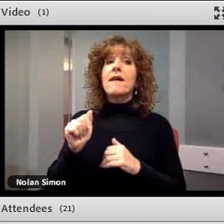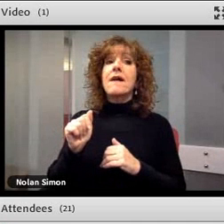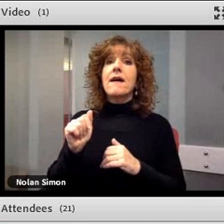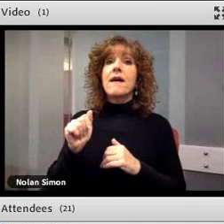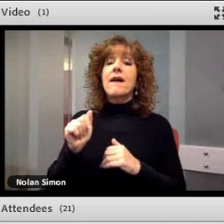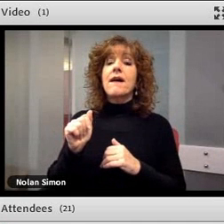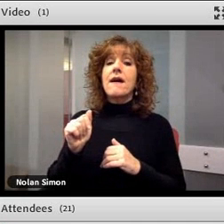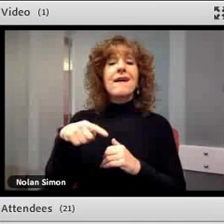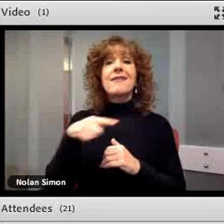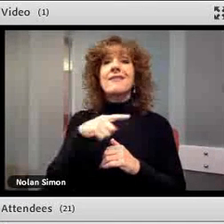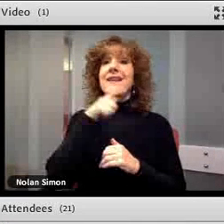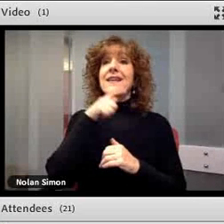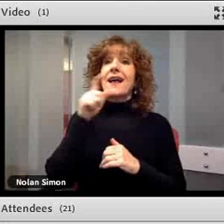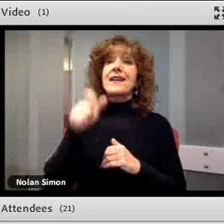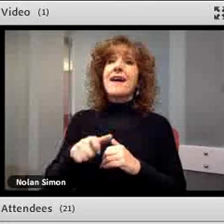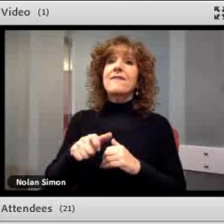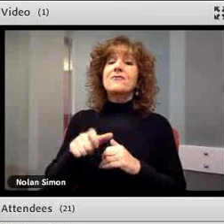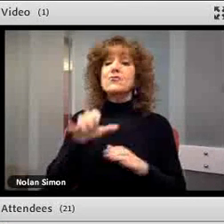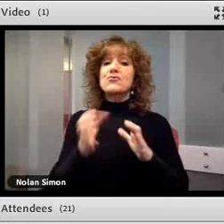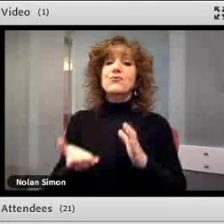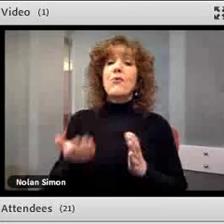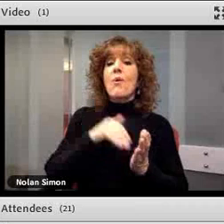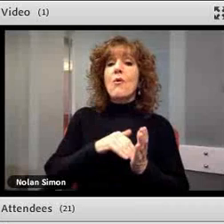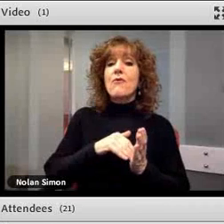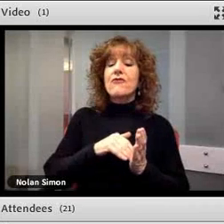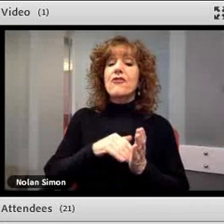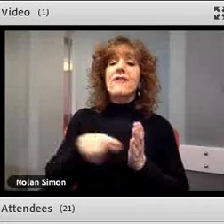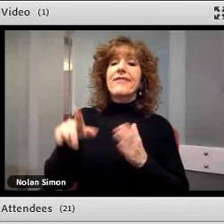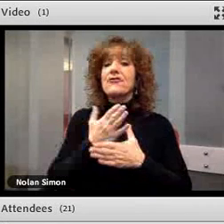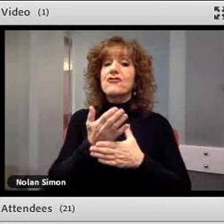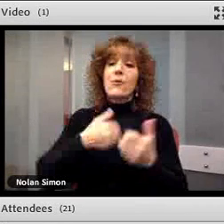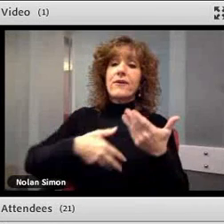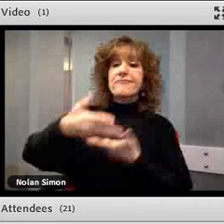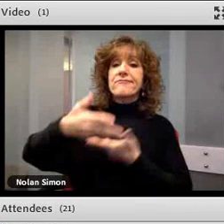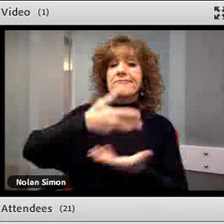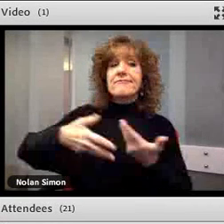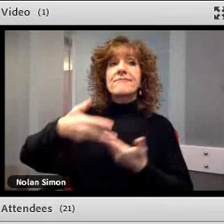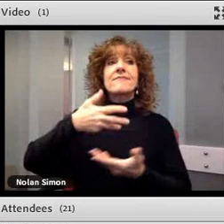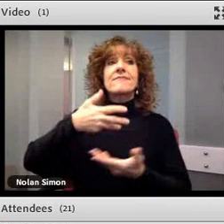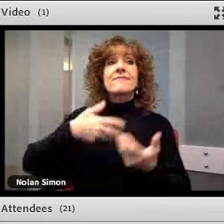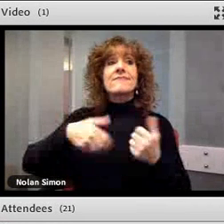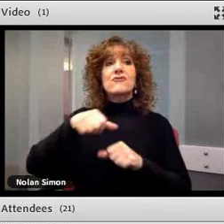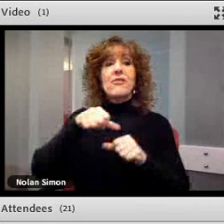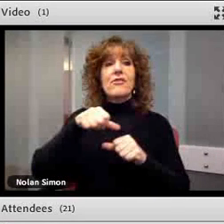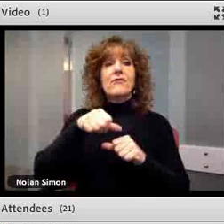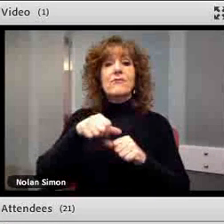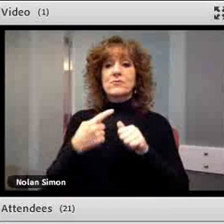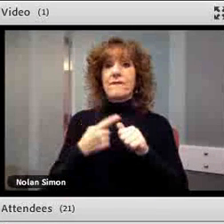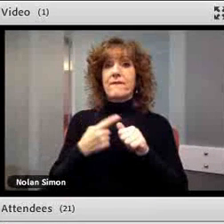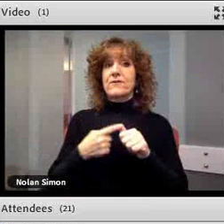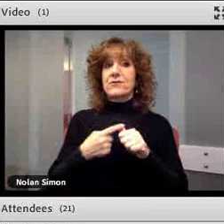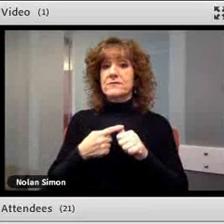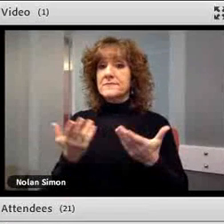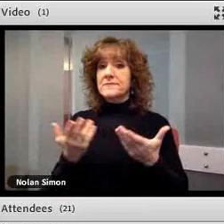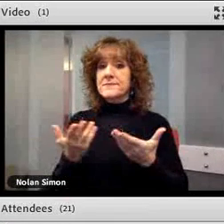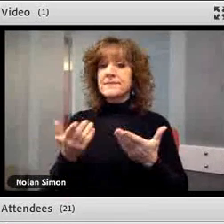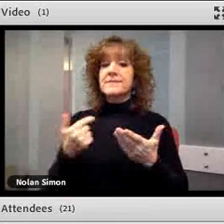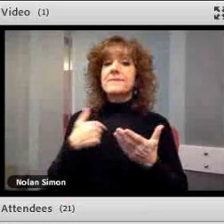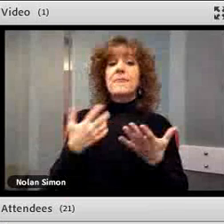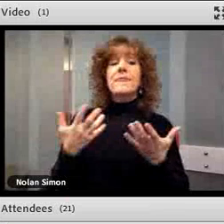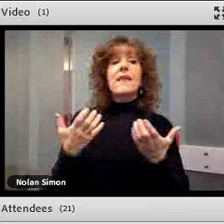to reinvent the wheel. They can just share with each other. So first of all, I wanted to go to